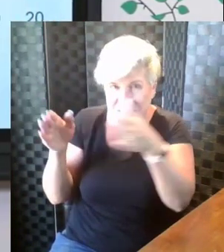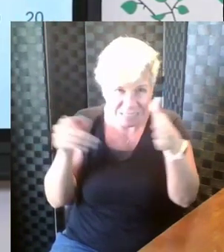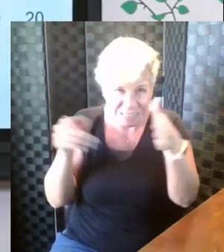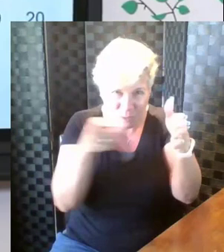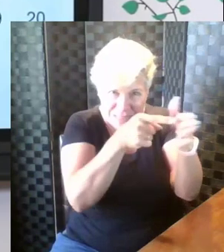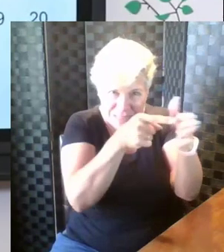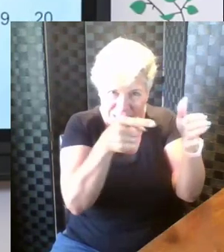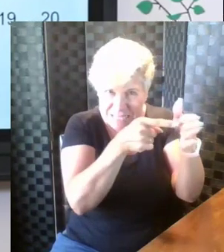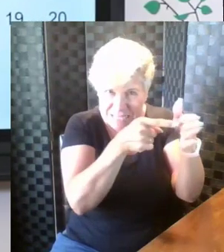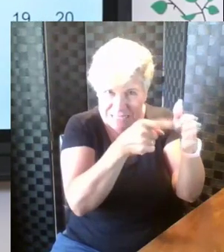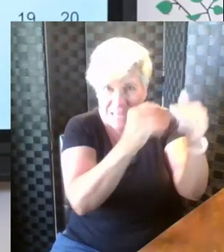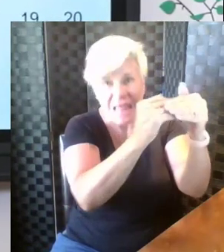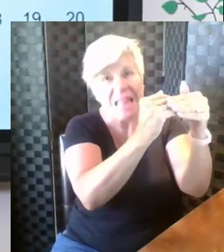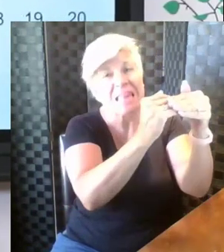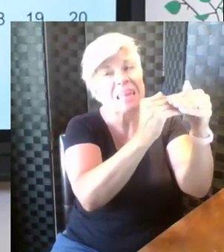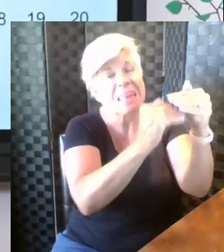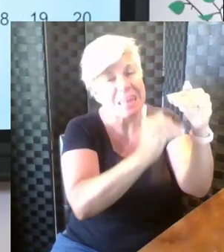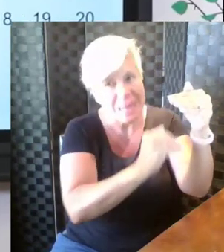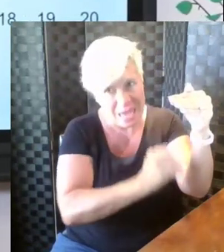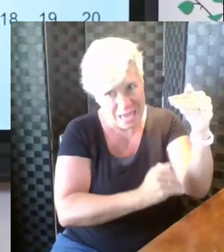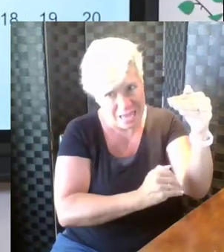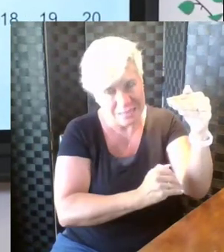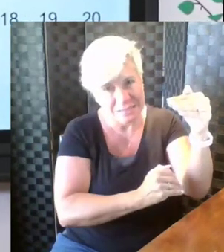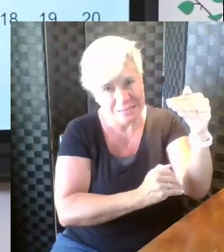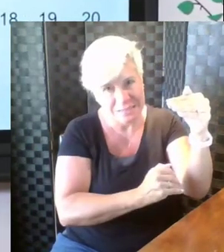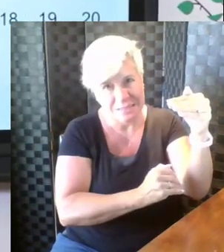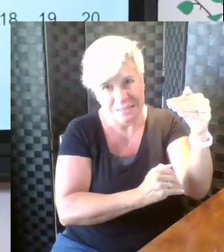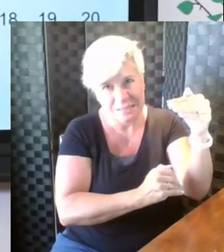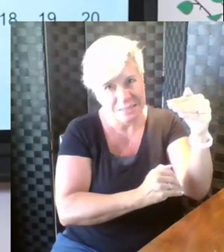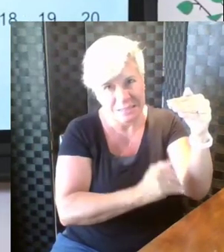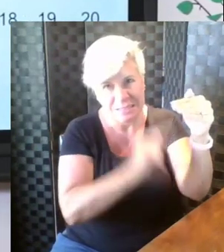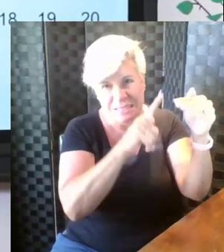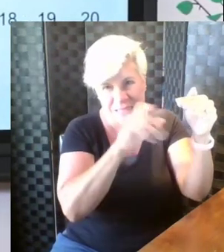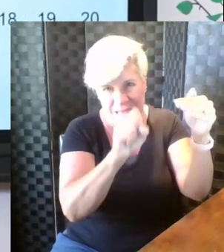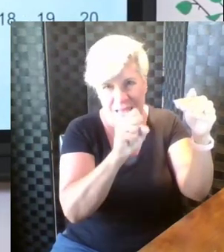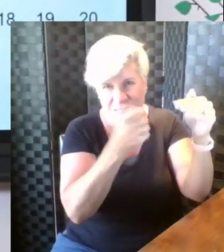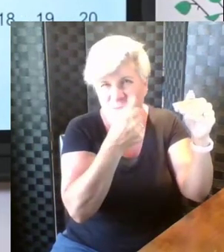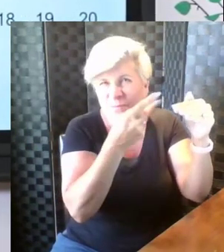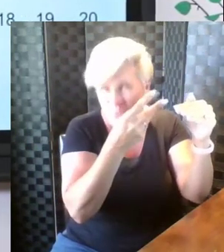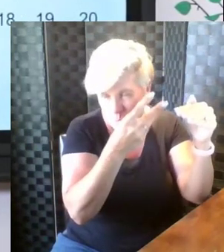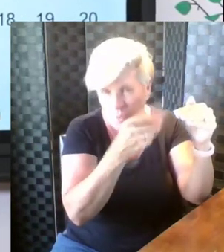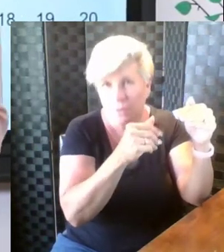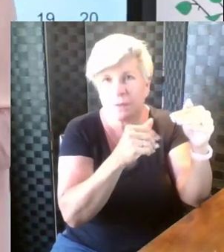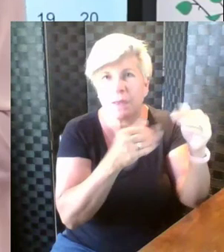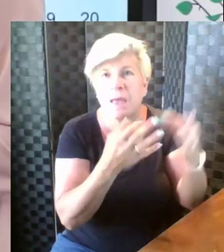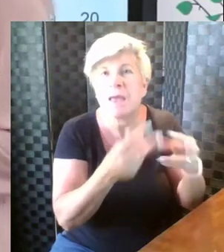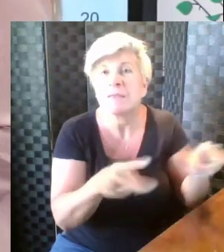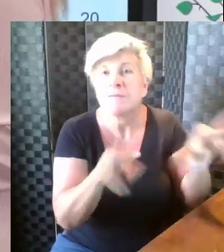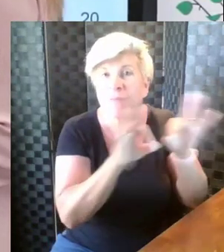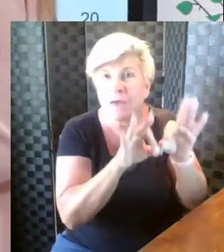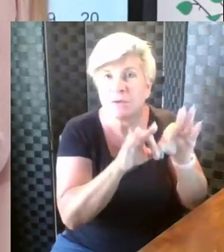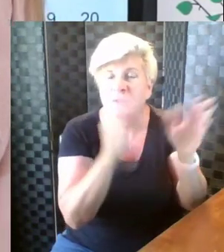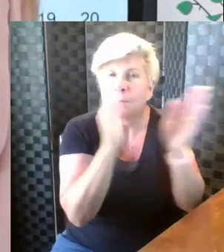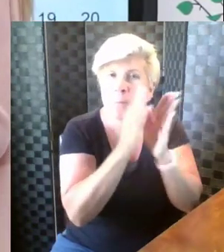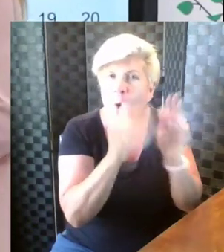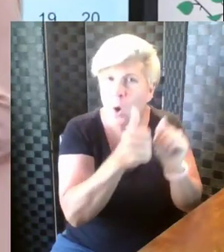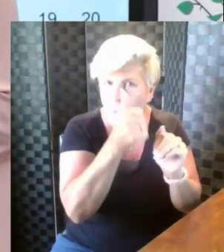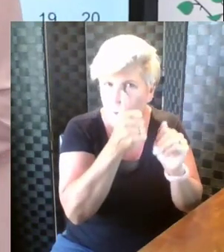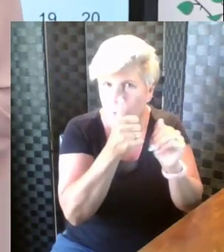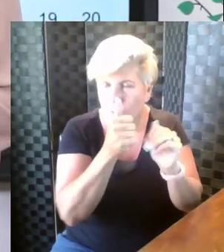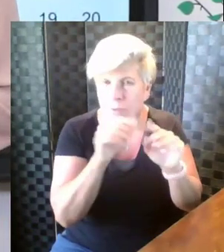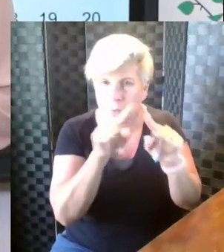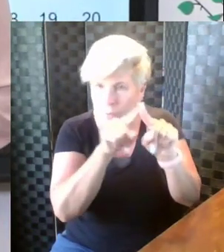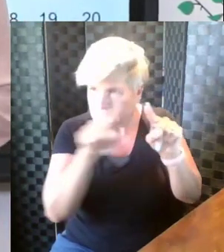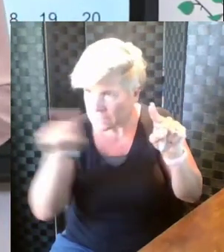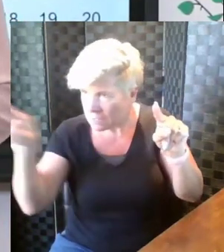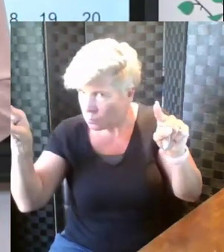my numbers go to the left, they mean it's a group of fewer or less, and the value is smaller.